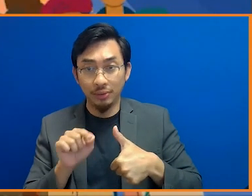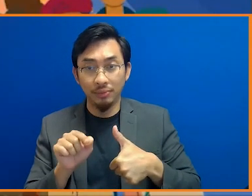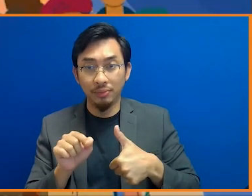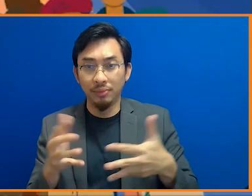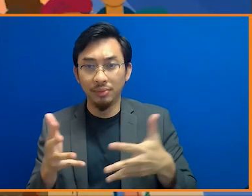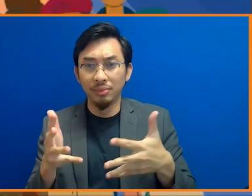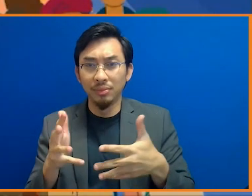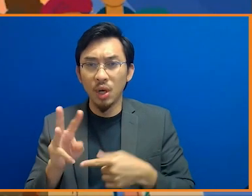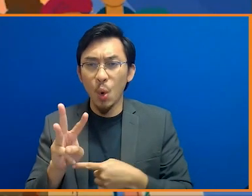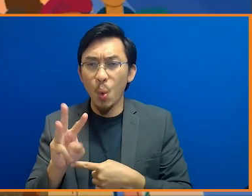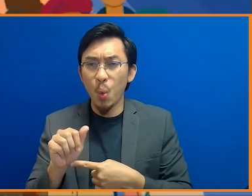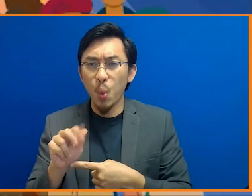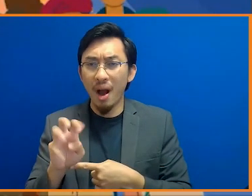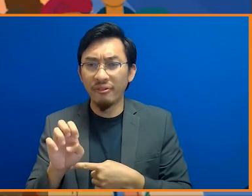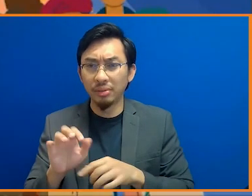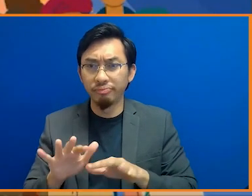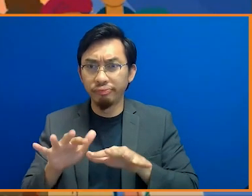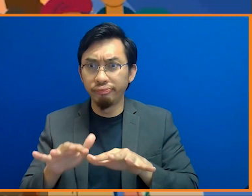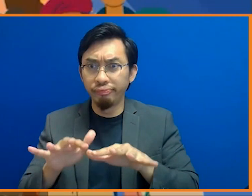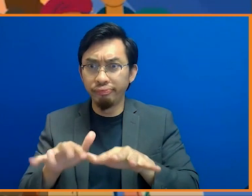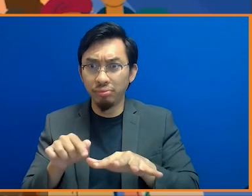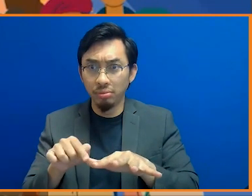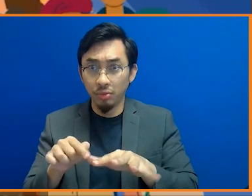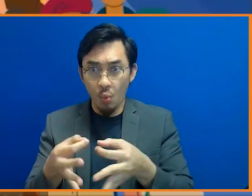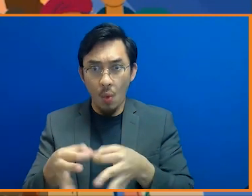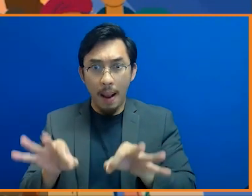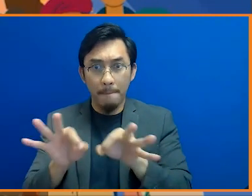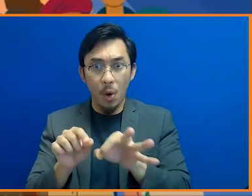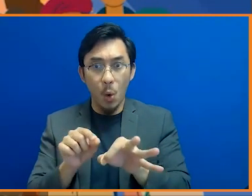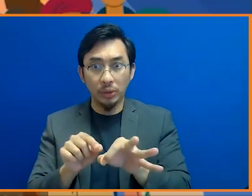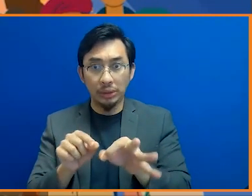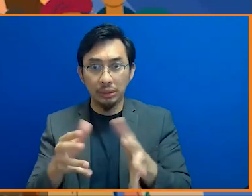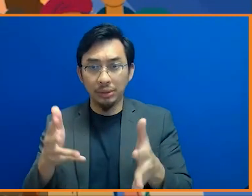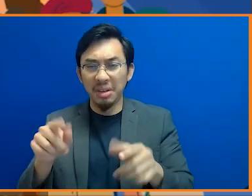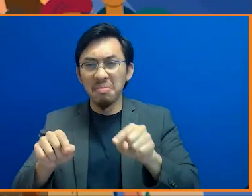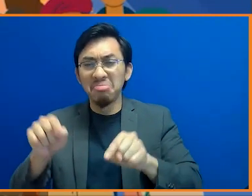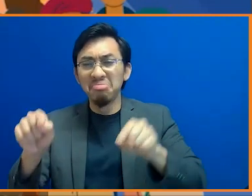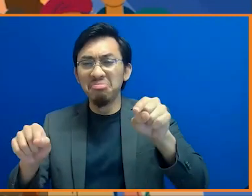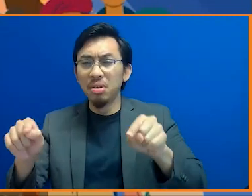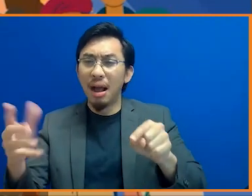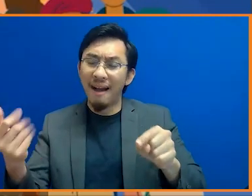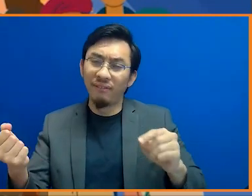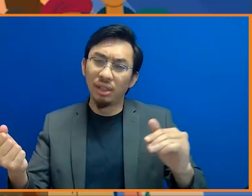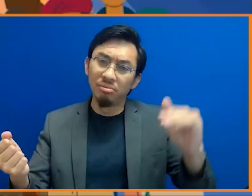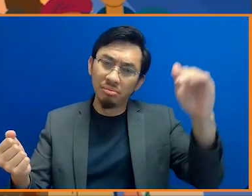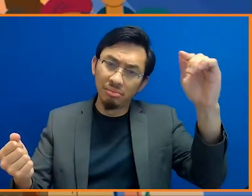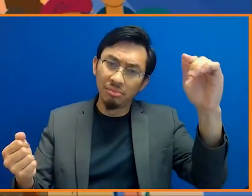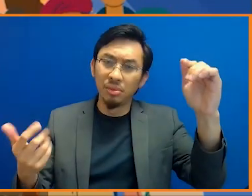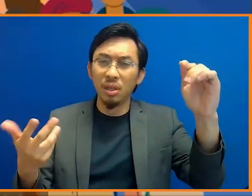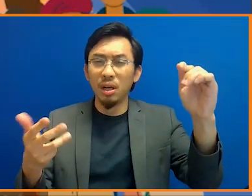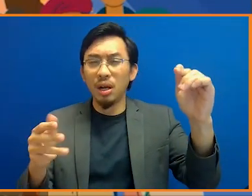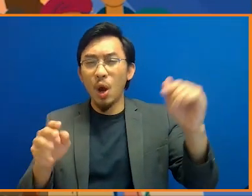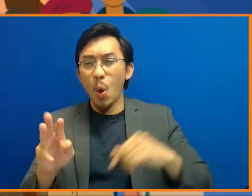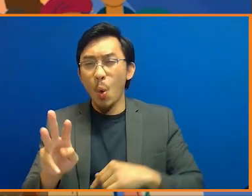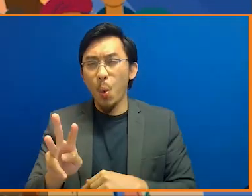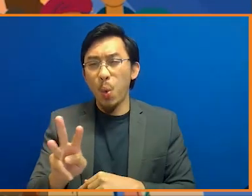does amplifications of the wave actually play important role on the variation of tsunami wave